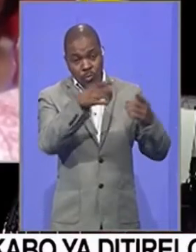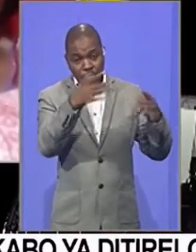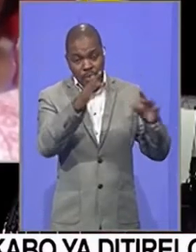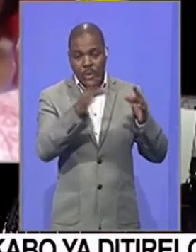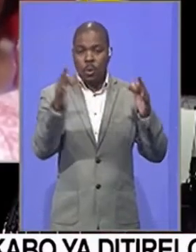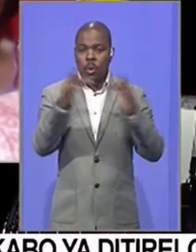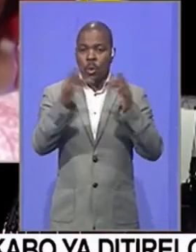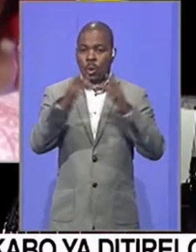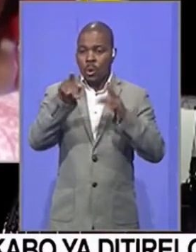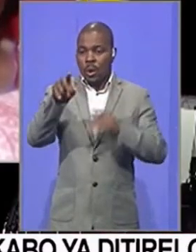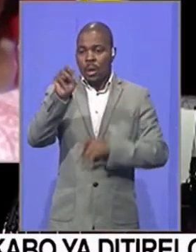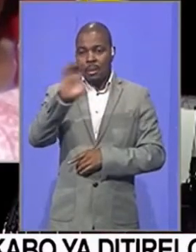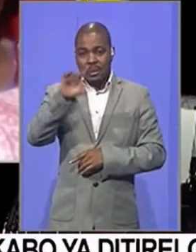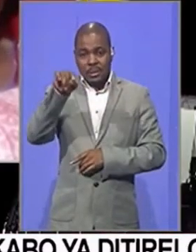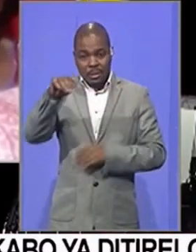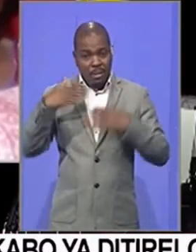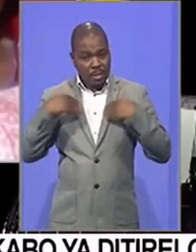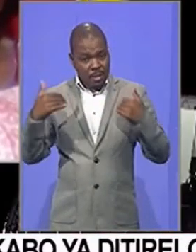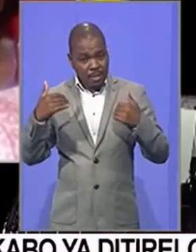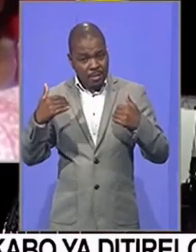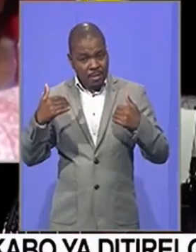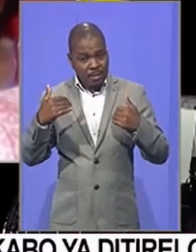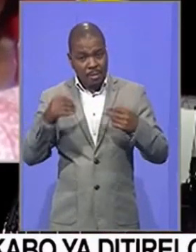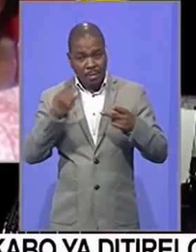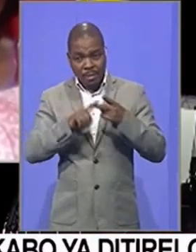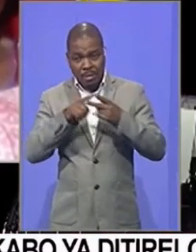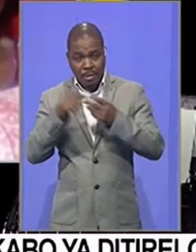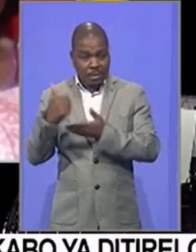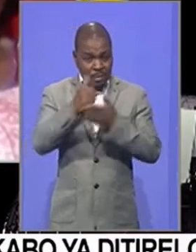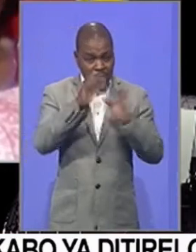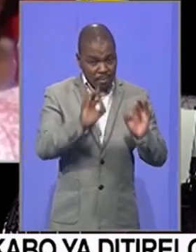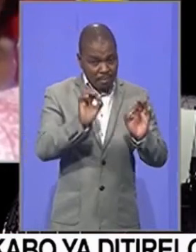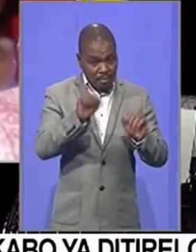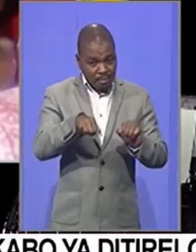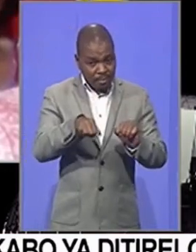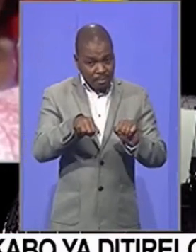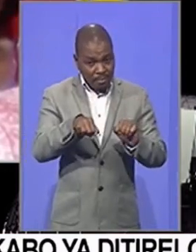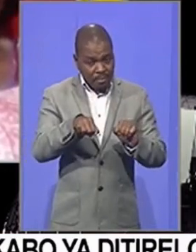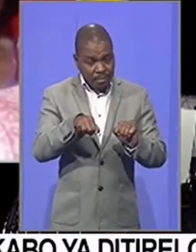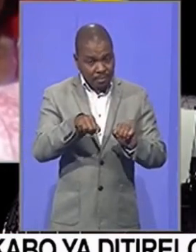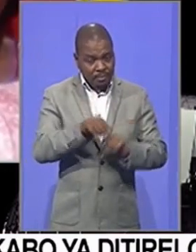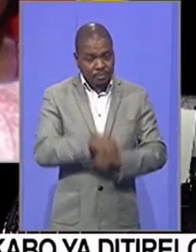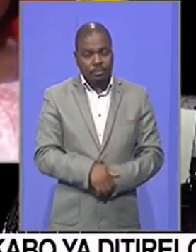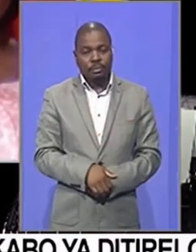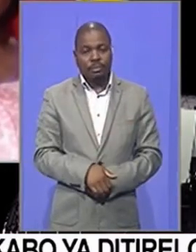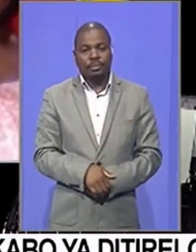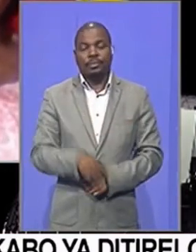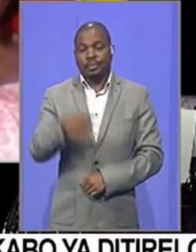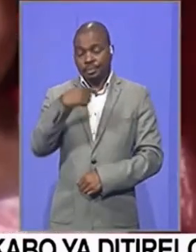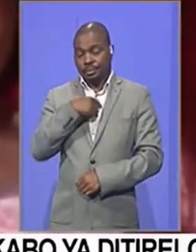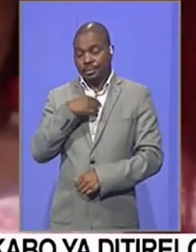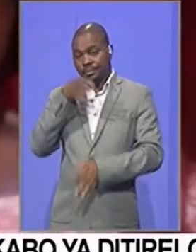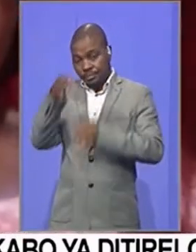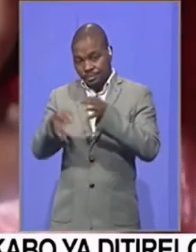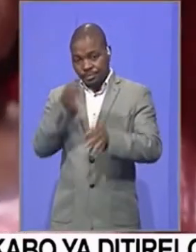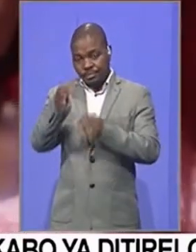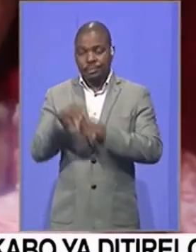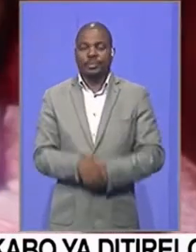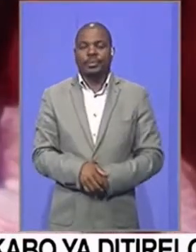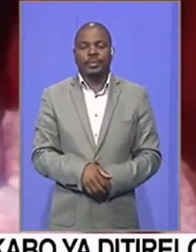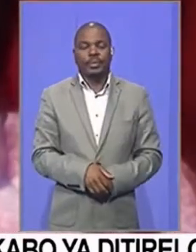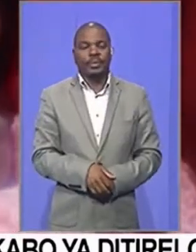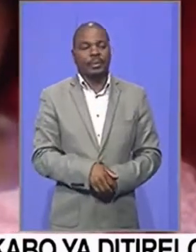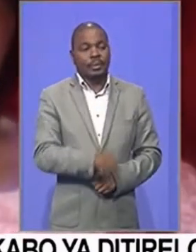ba kantoro ya molekgotlaphethiši wa maphelo ebile ba tle ba le thušena e re ke bontšhe babogedi